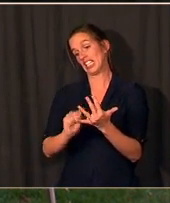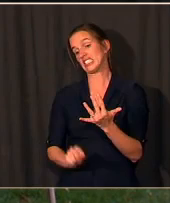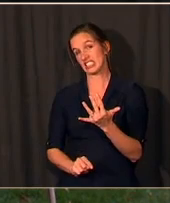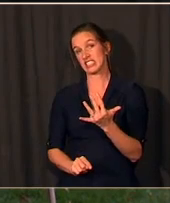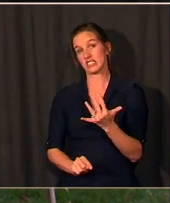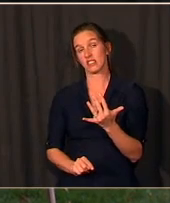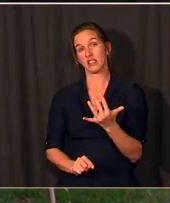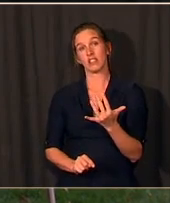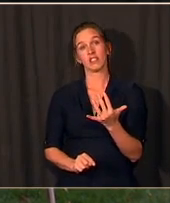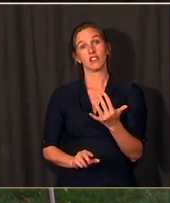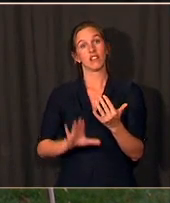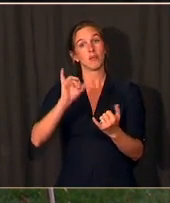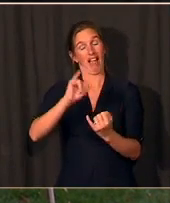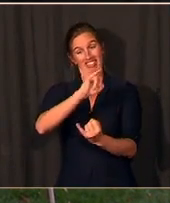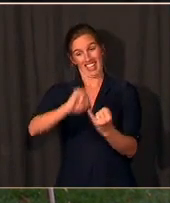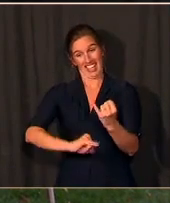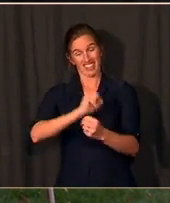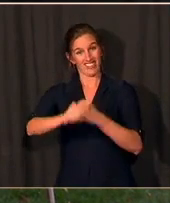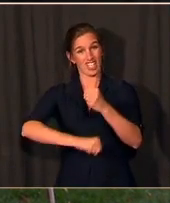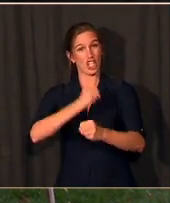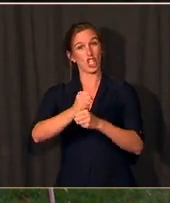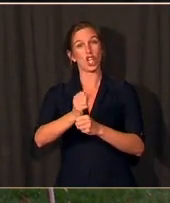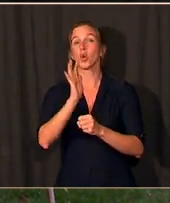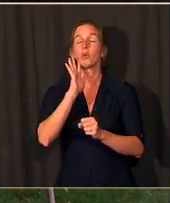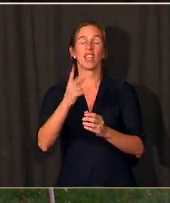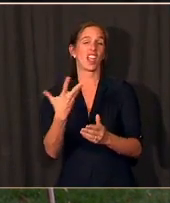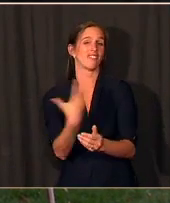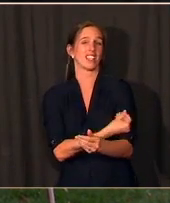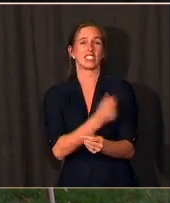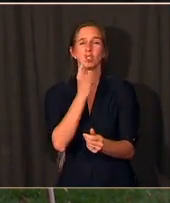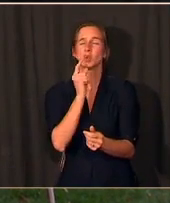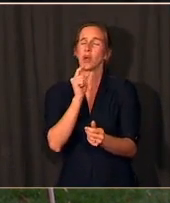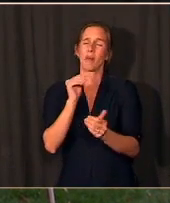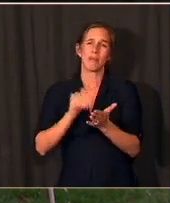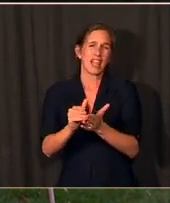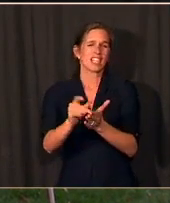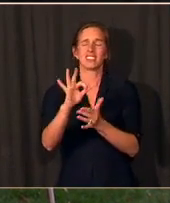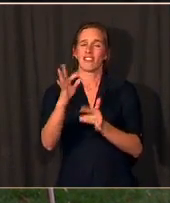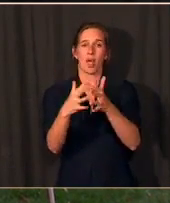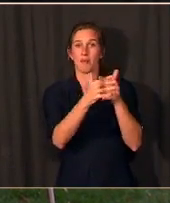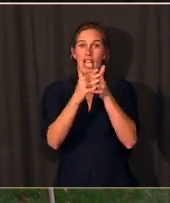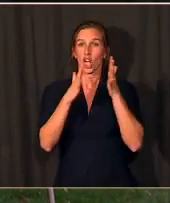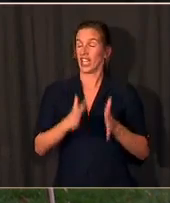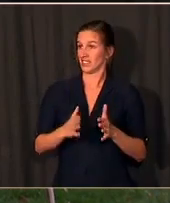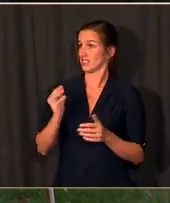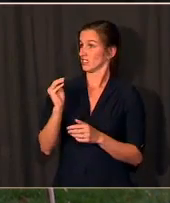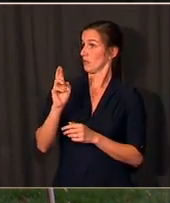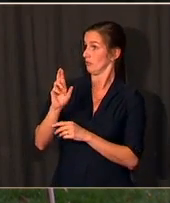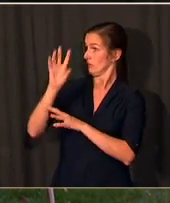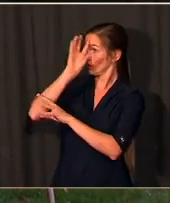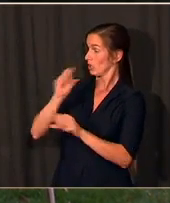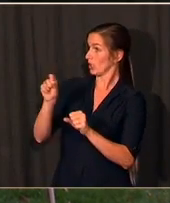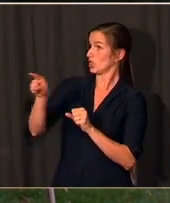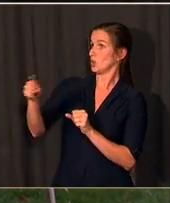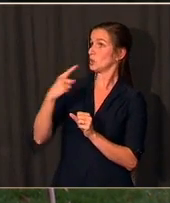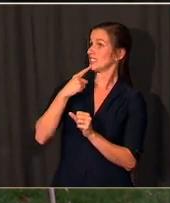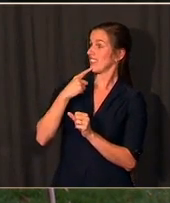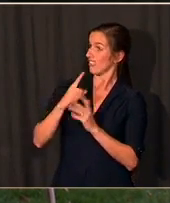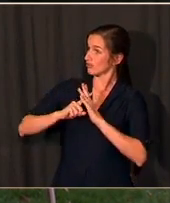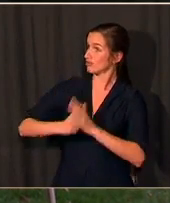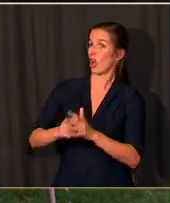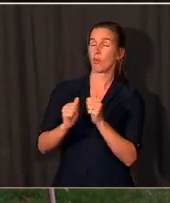the year is out, we'll be able to administer a vaccine to tens of millions of Americans, as you've said, Mr. President, beginning with those most